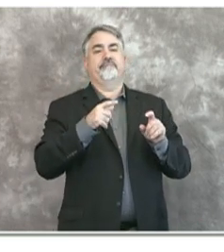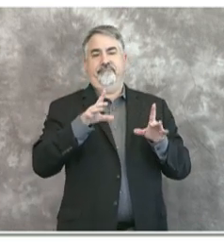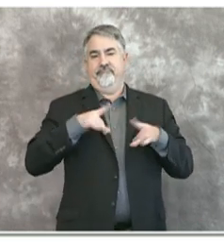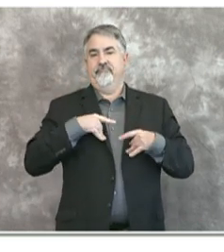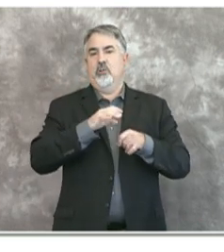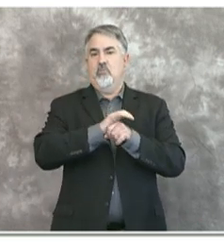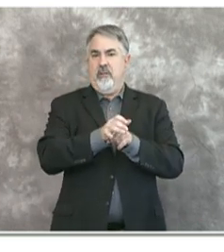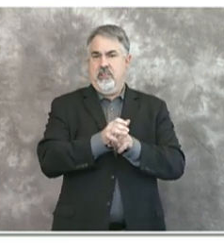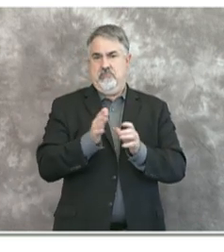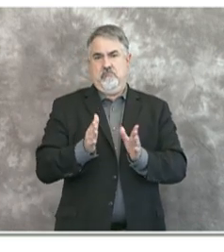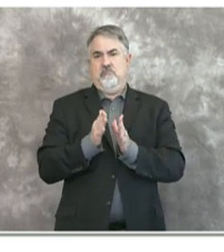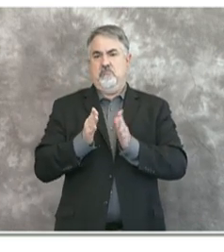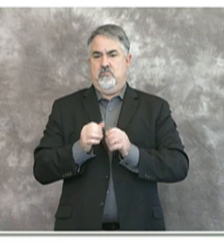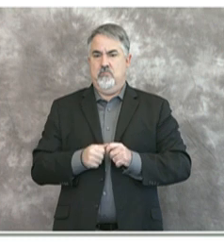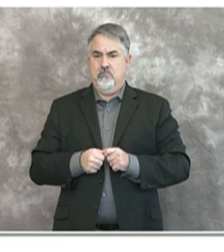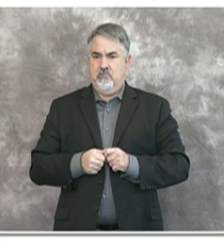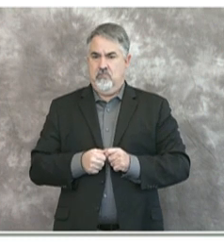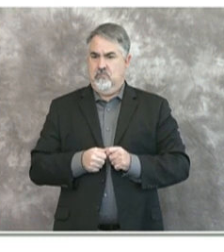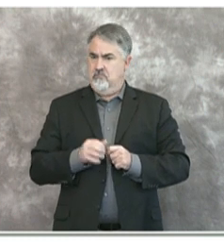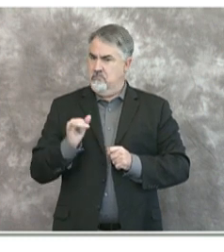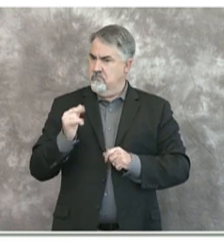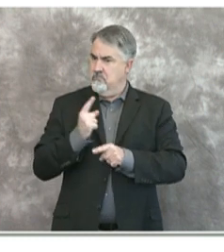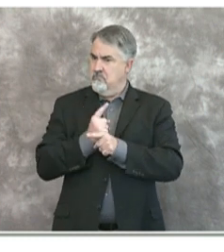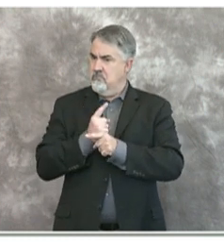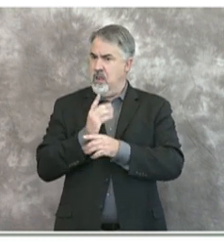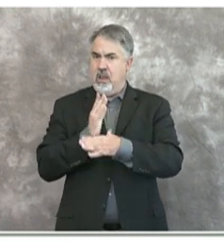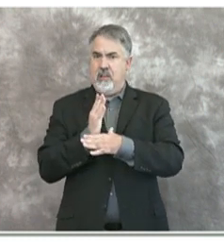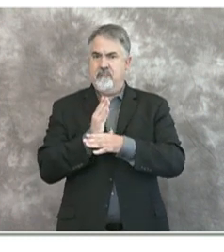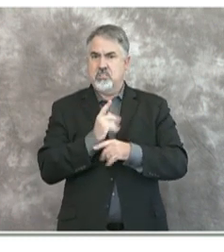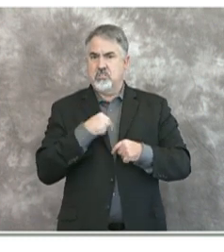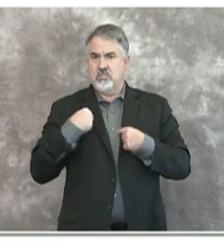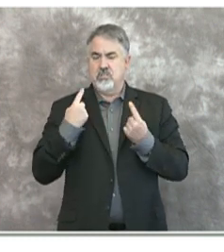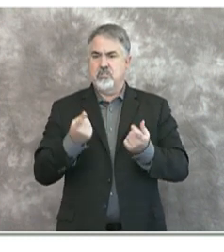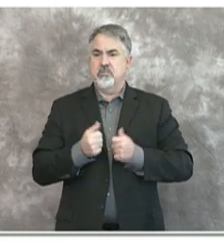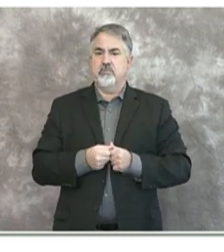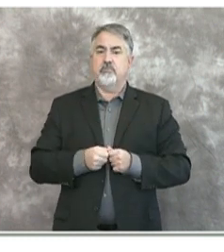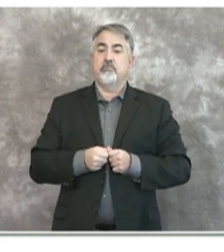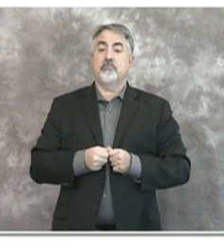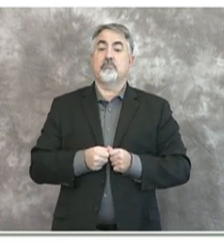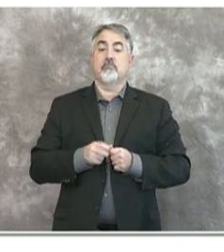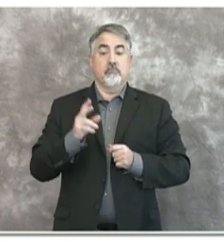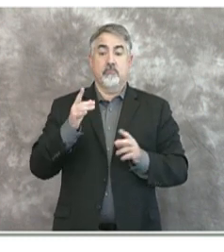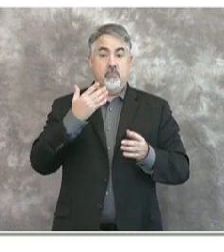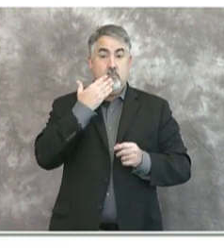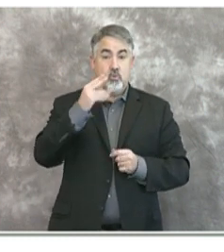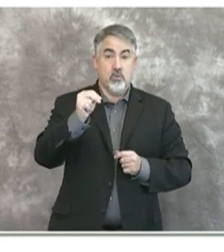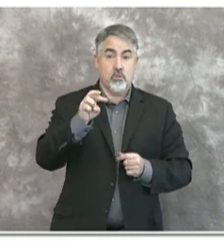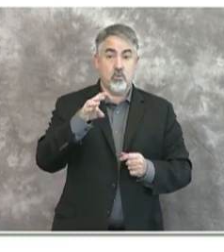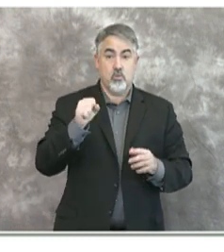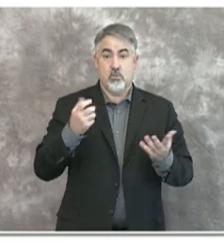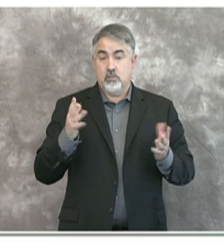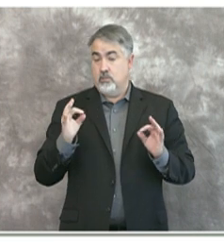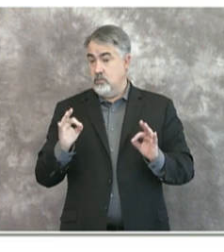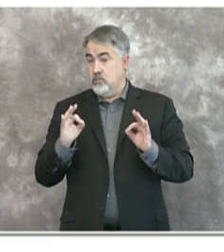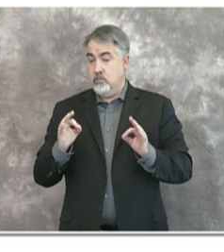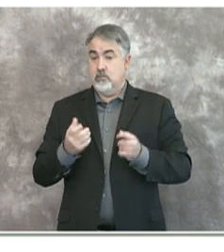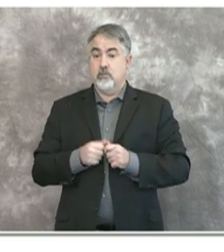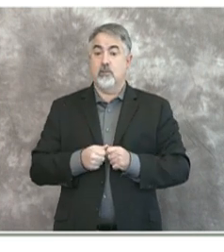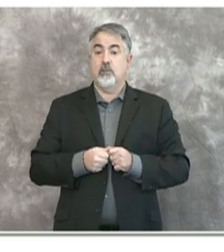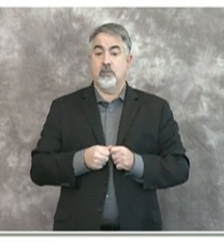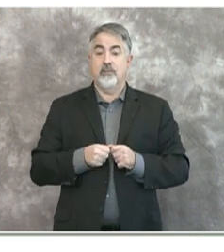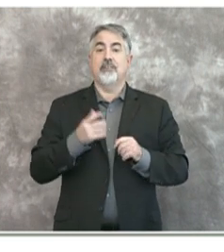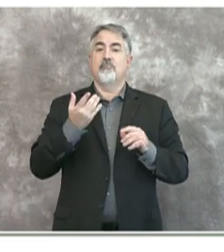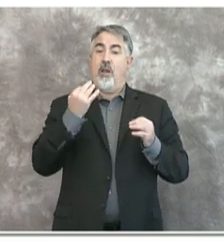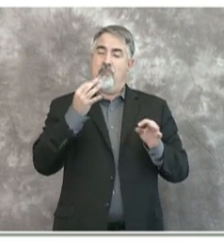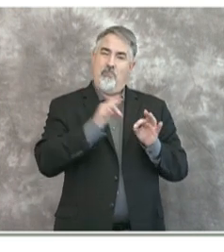along with where we have been going throughout the evolution of this. So very good news and encouraging news on the increase in testing that we see